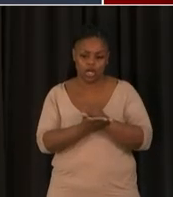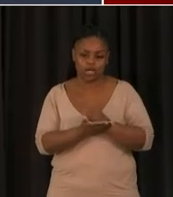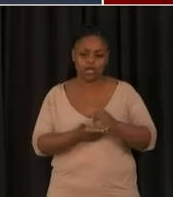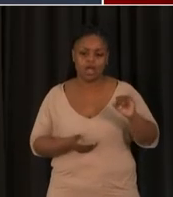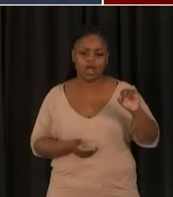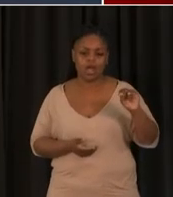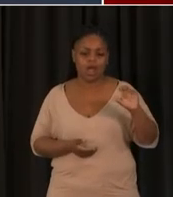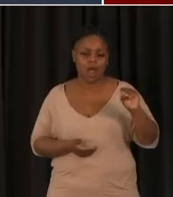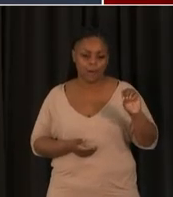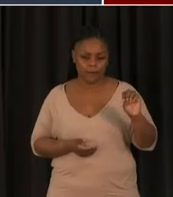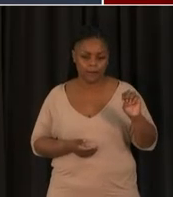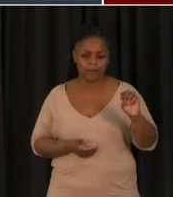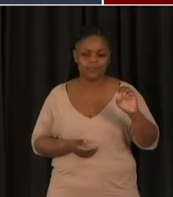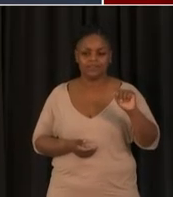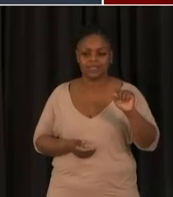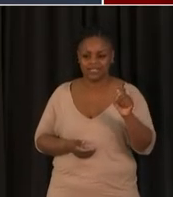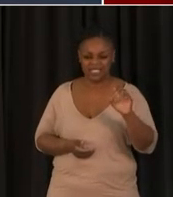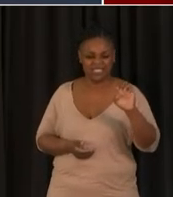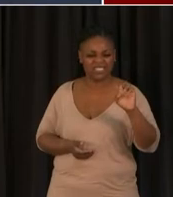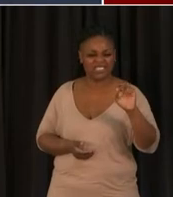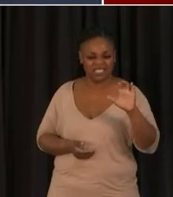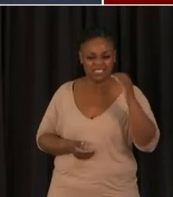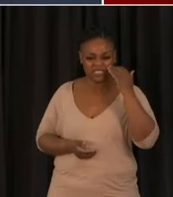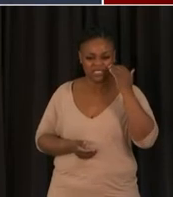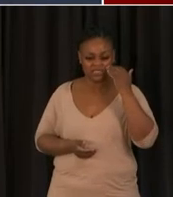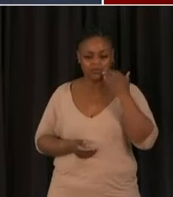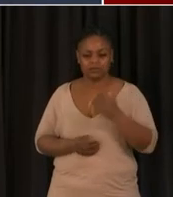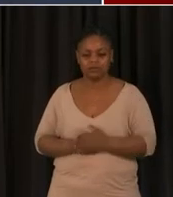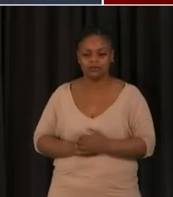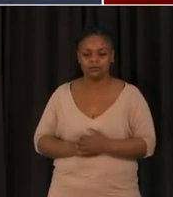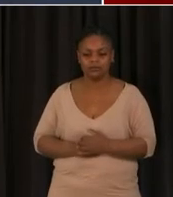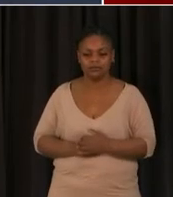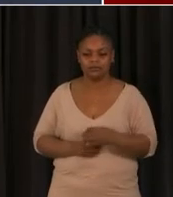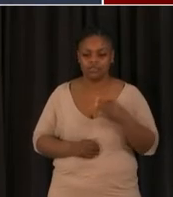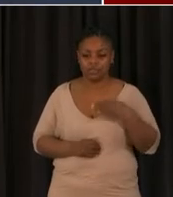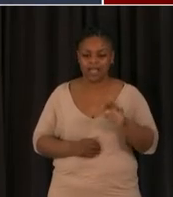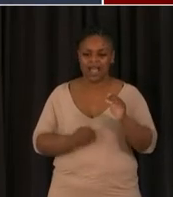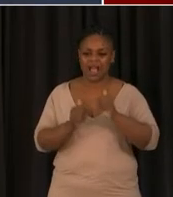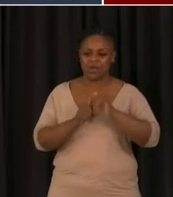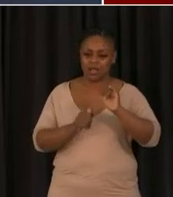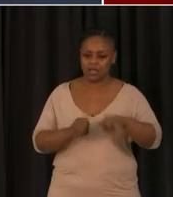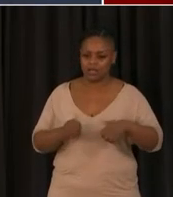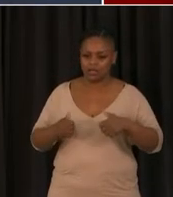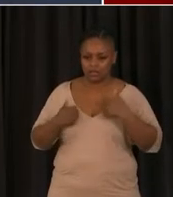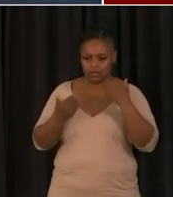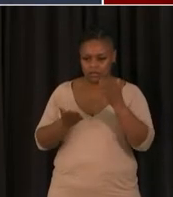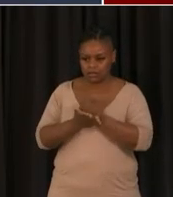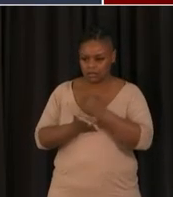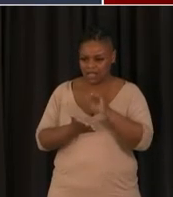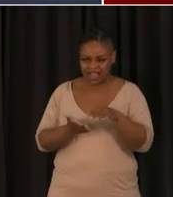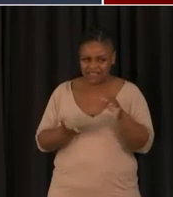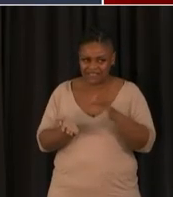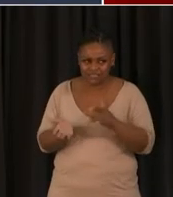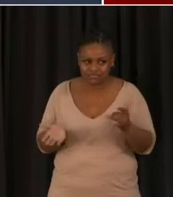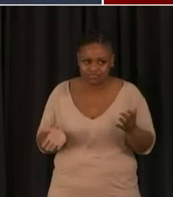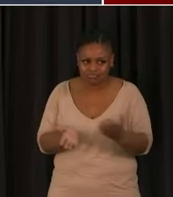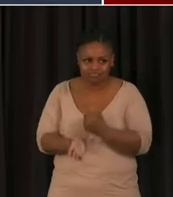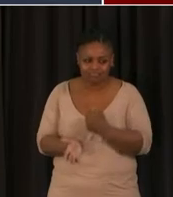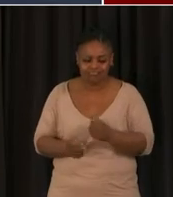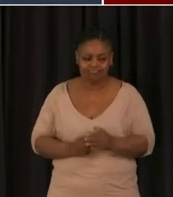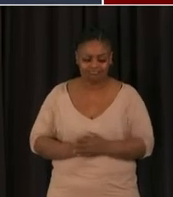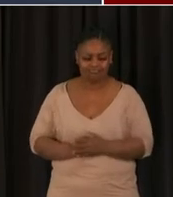we'll bring in some audience questions, but first up, I just wanted to ask Alana, so the DC Opportunity accounts, you said